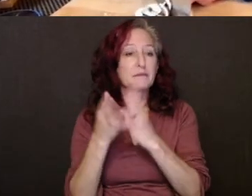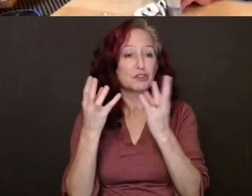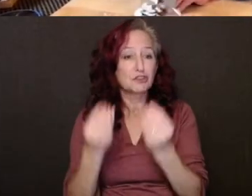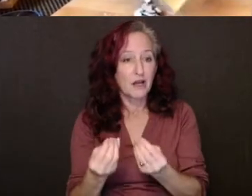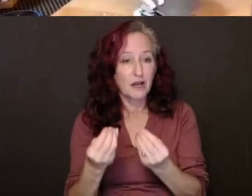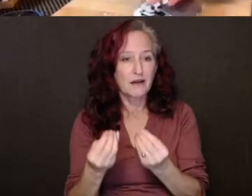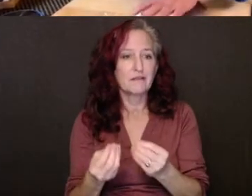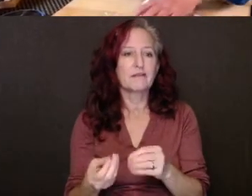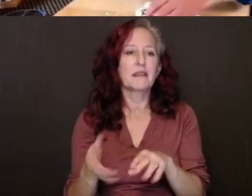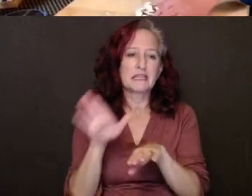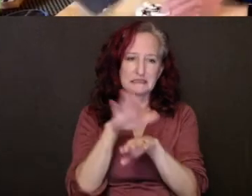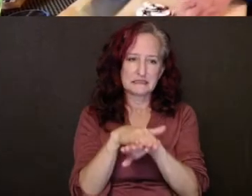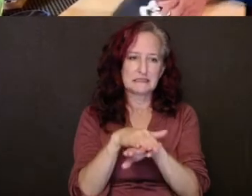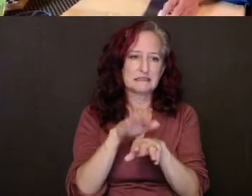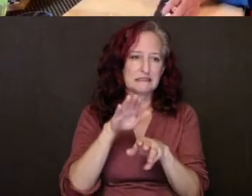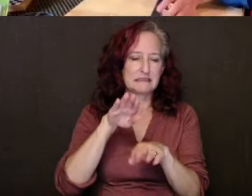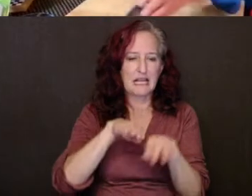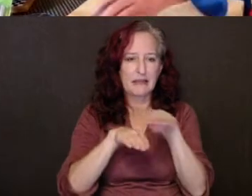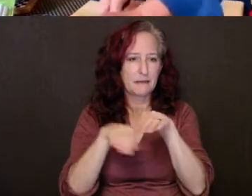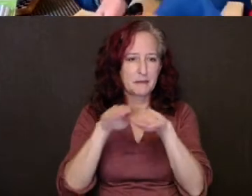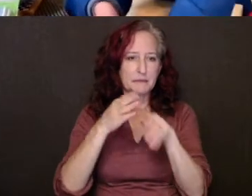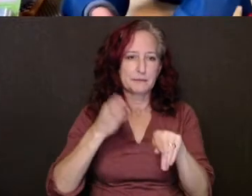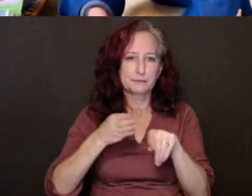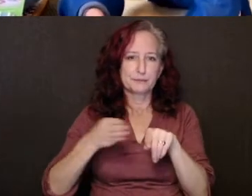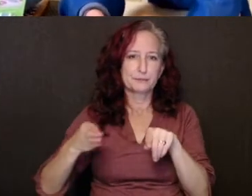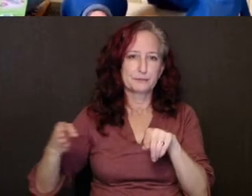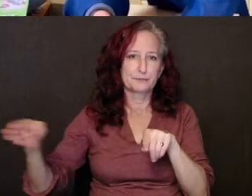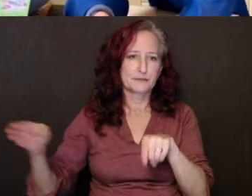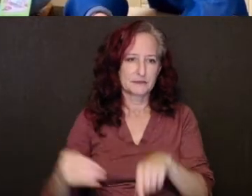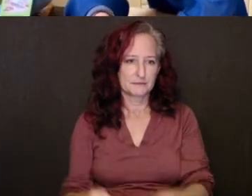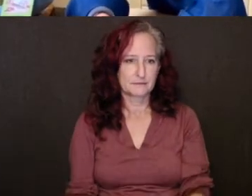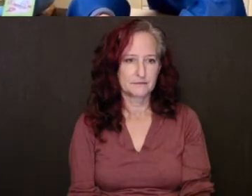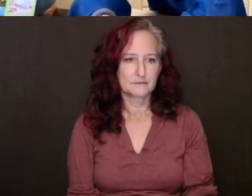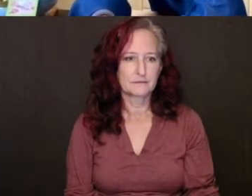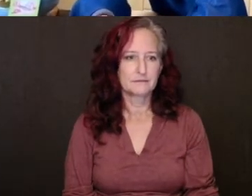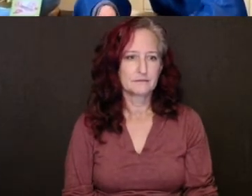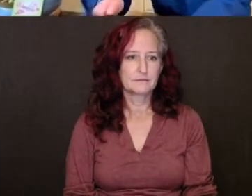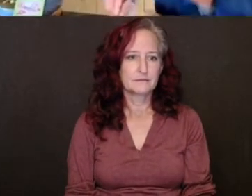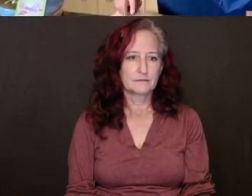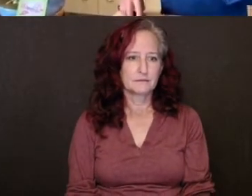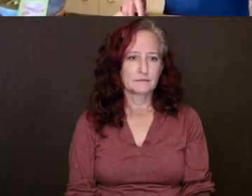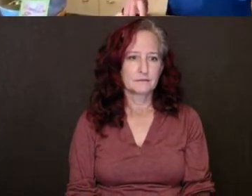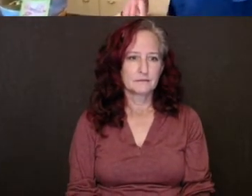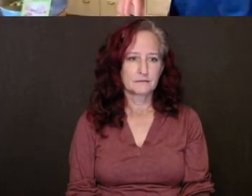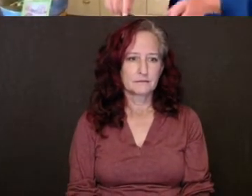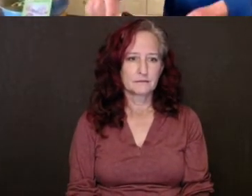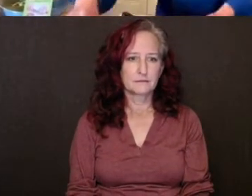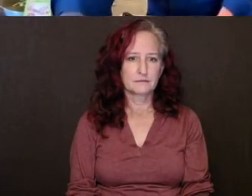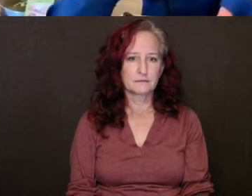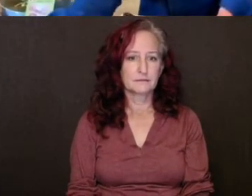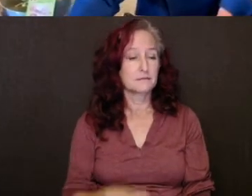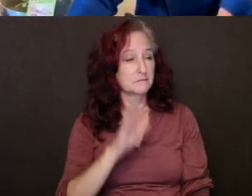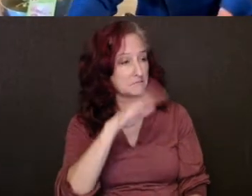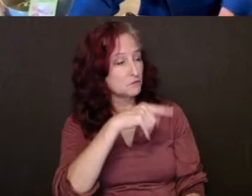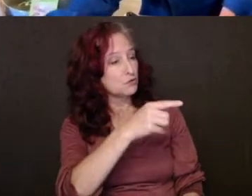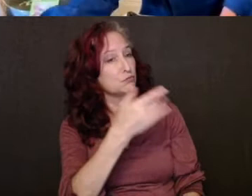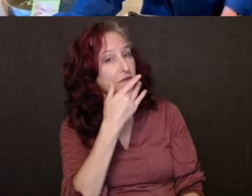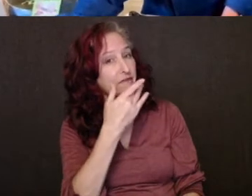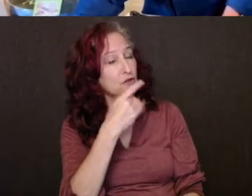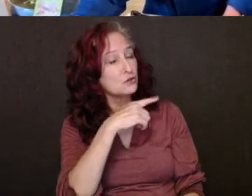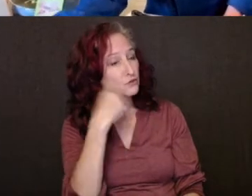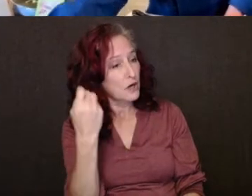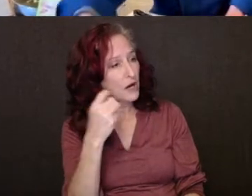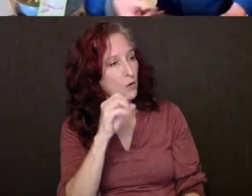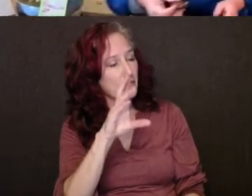you see, slice it up. And then this is fresh shiitake mushroom. If you happen to have dry shiitake mushroom, you